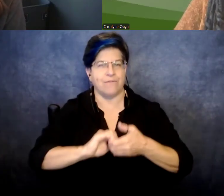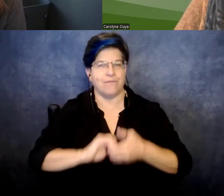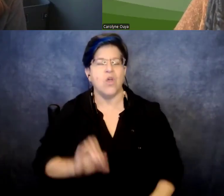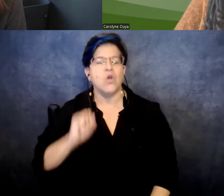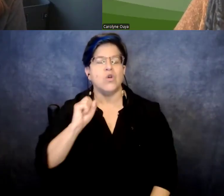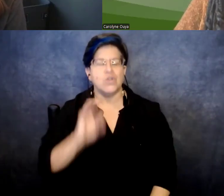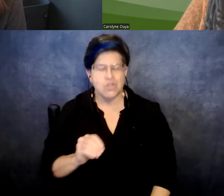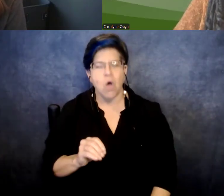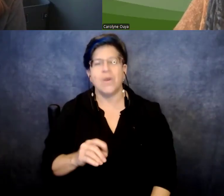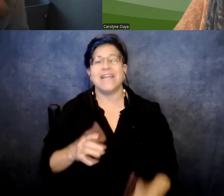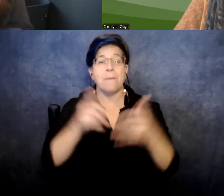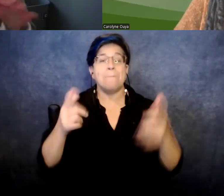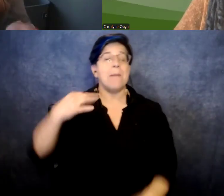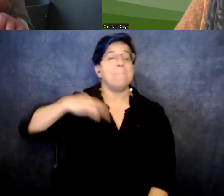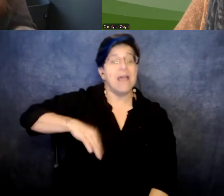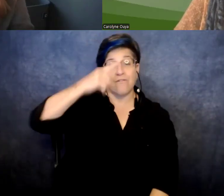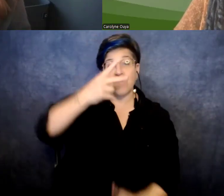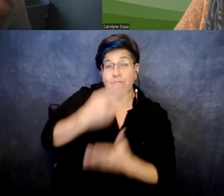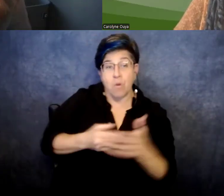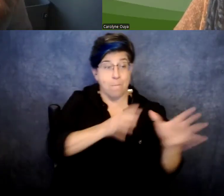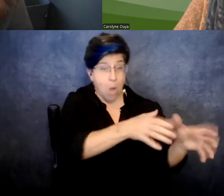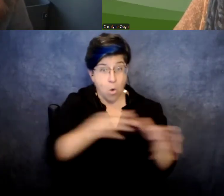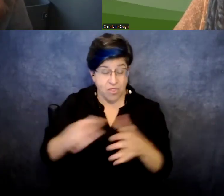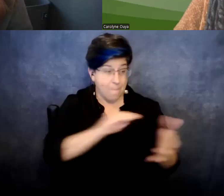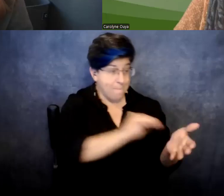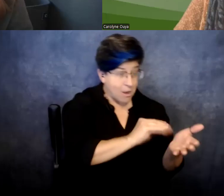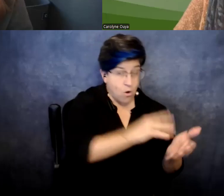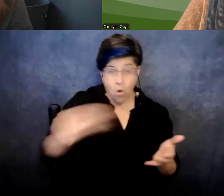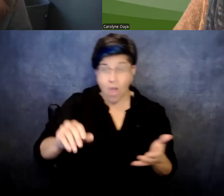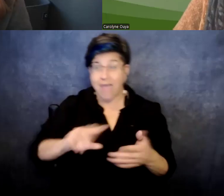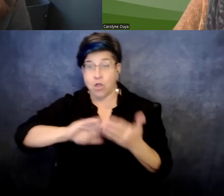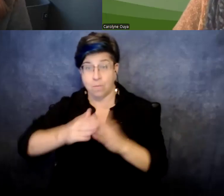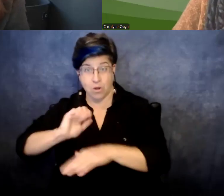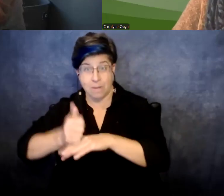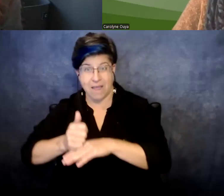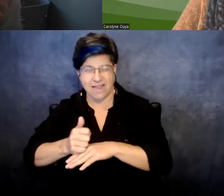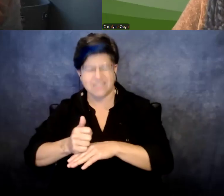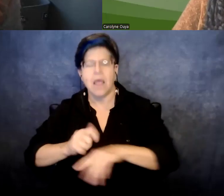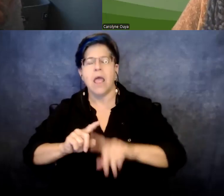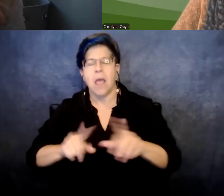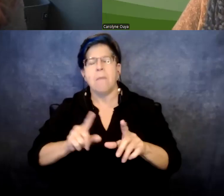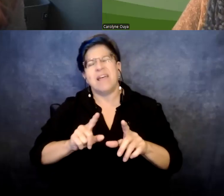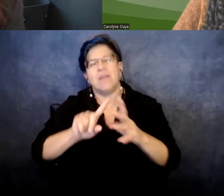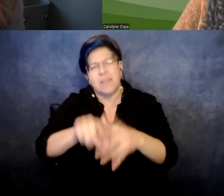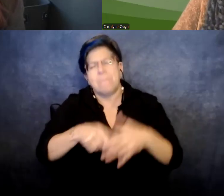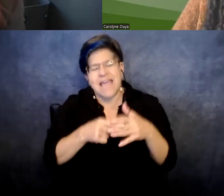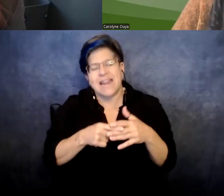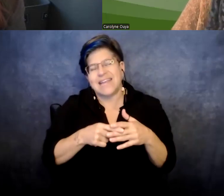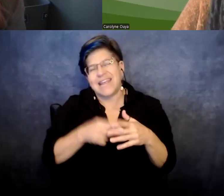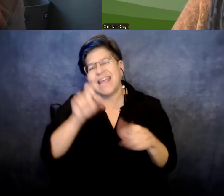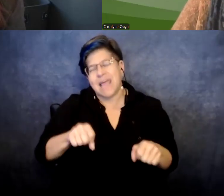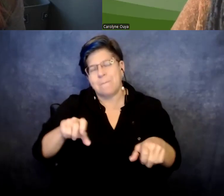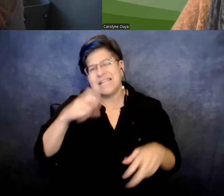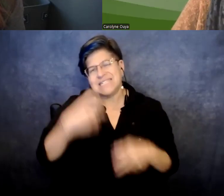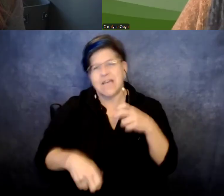both entities, but can be hard to work out the initial logistics. That makes sense. So it may